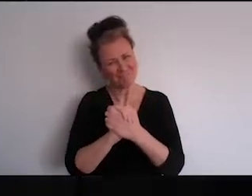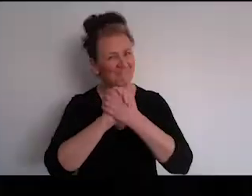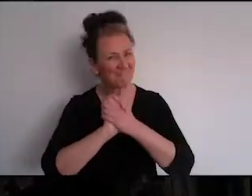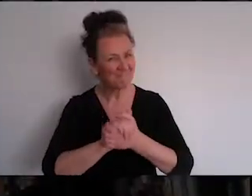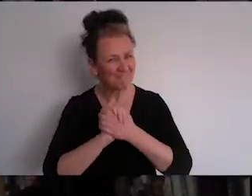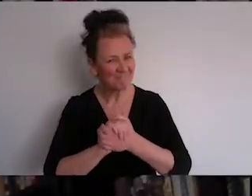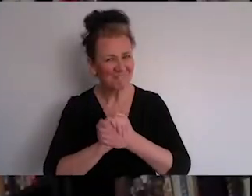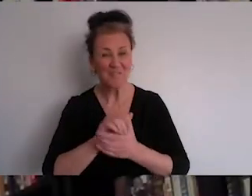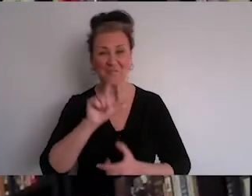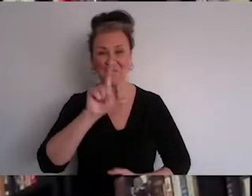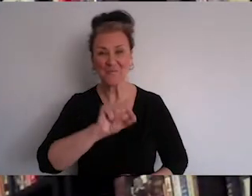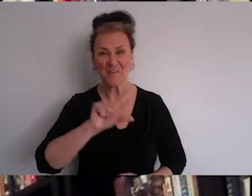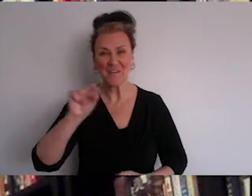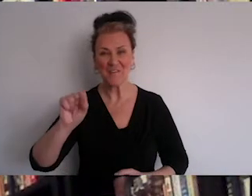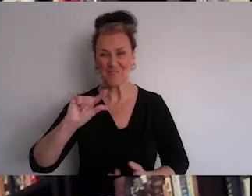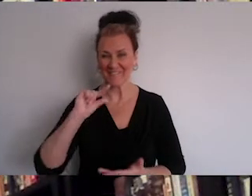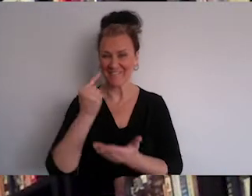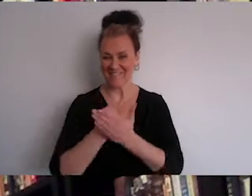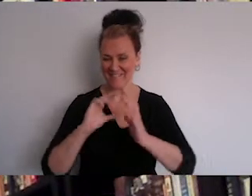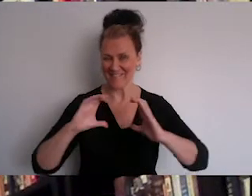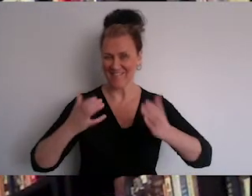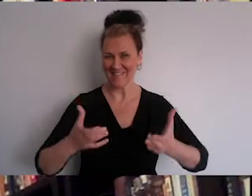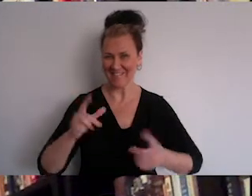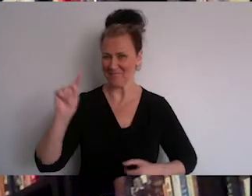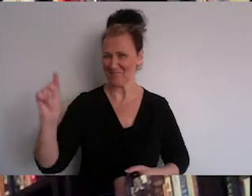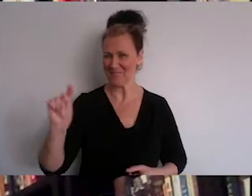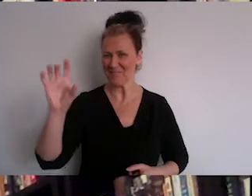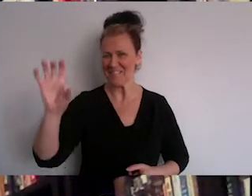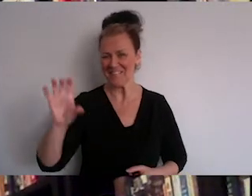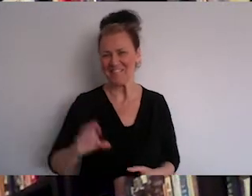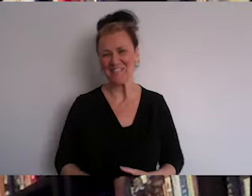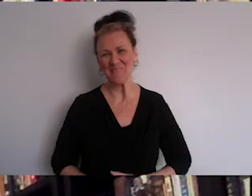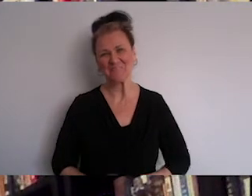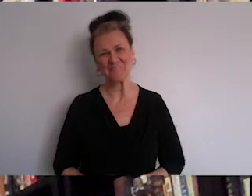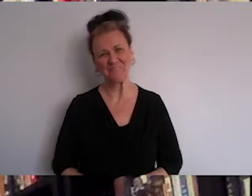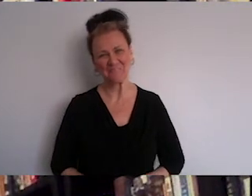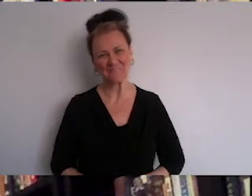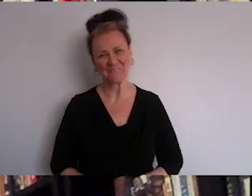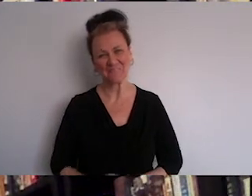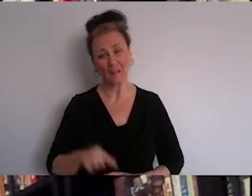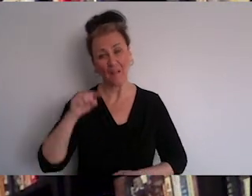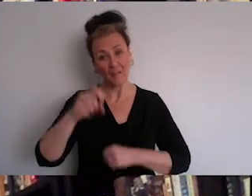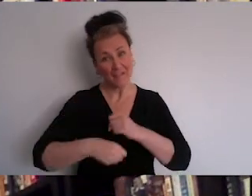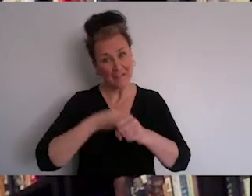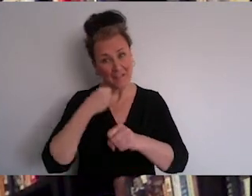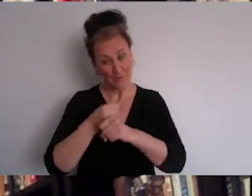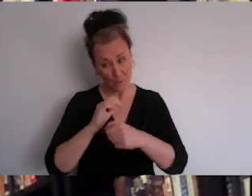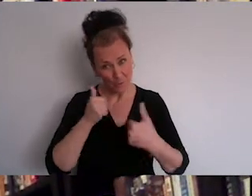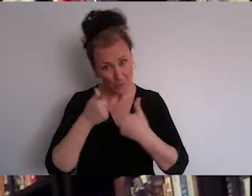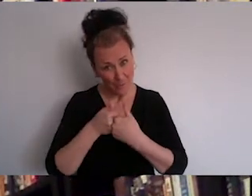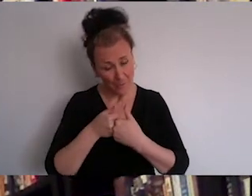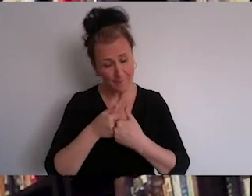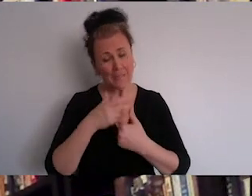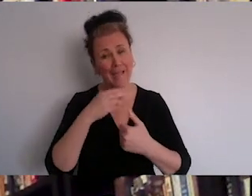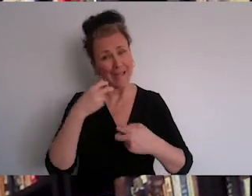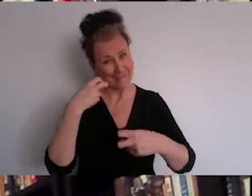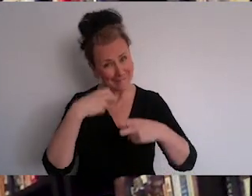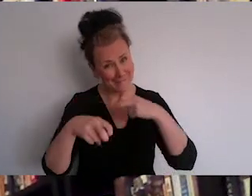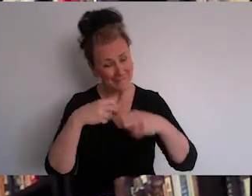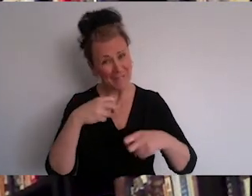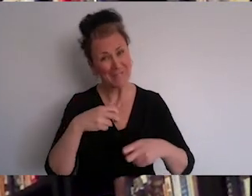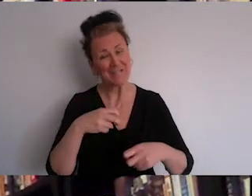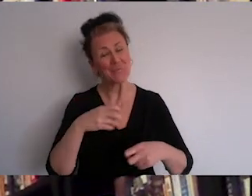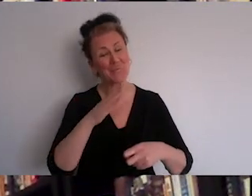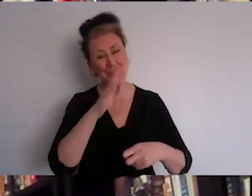much. Congratulations to the 2020 graduating class of Teachers College. This year has been challenging